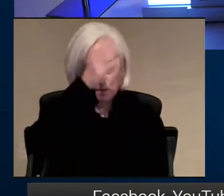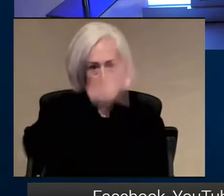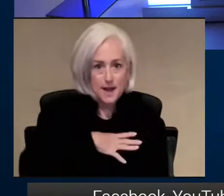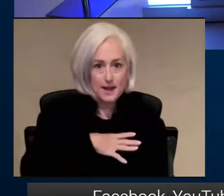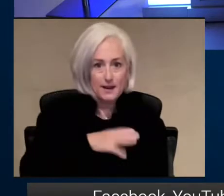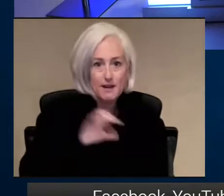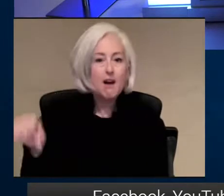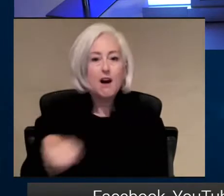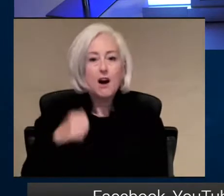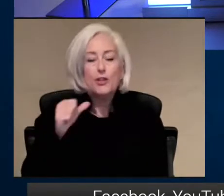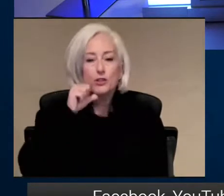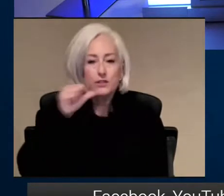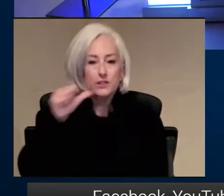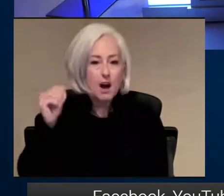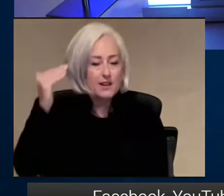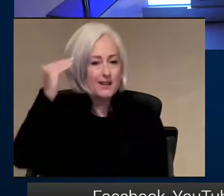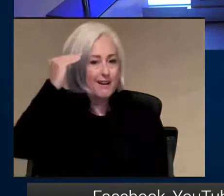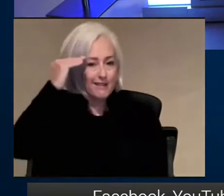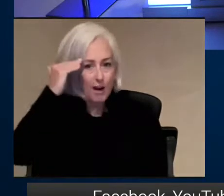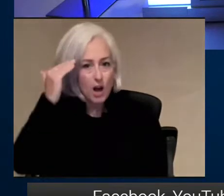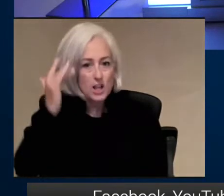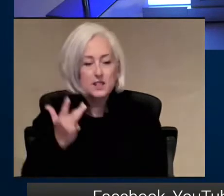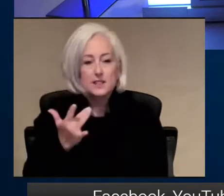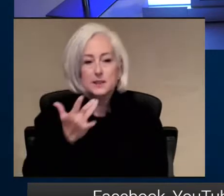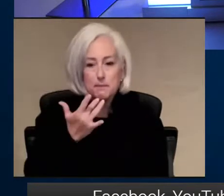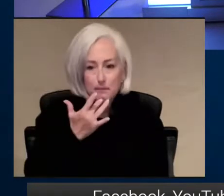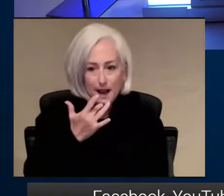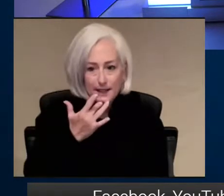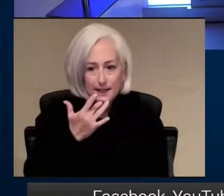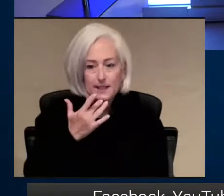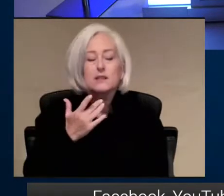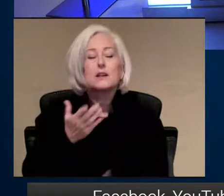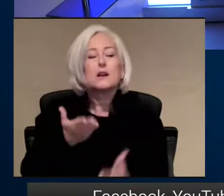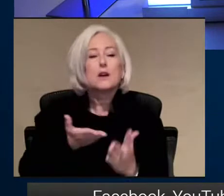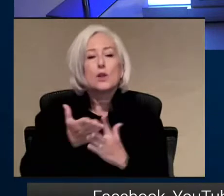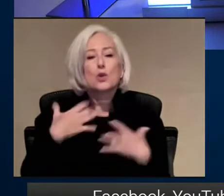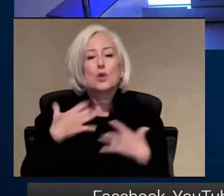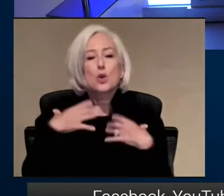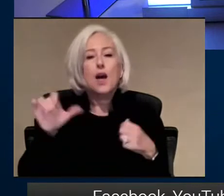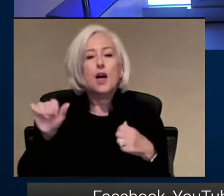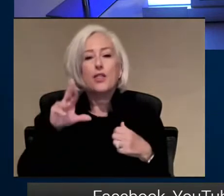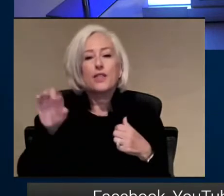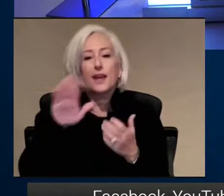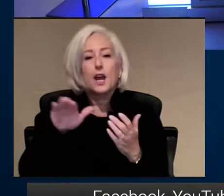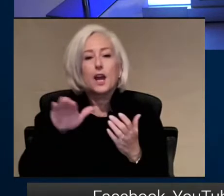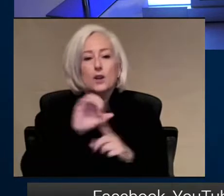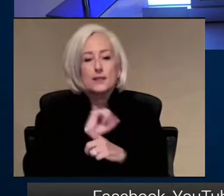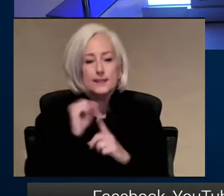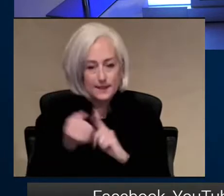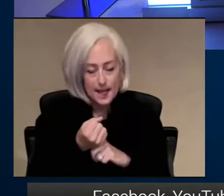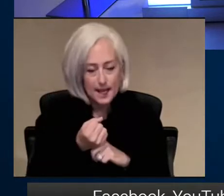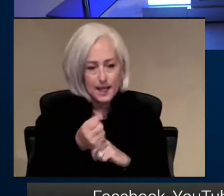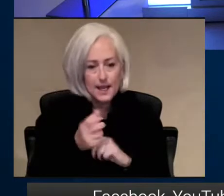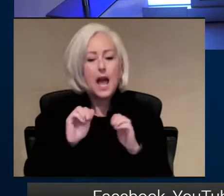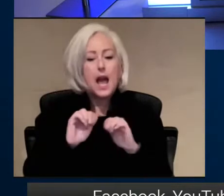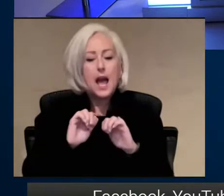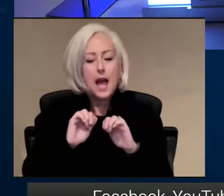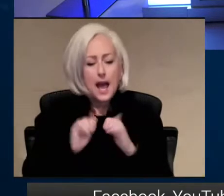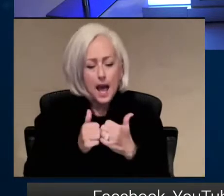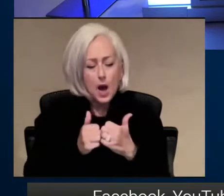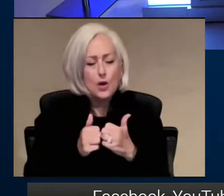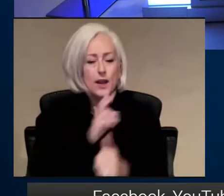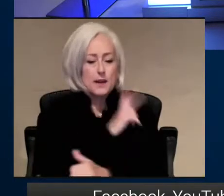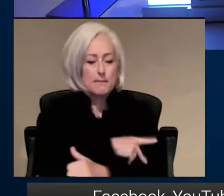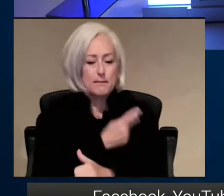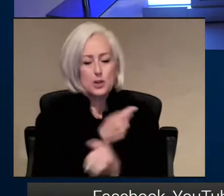try to understand in the healthcare setting? How can patients be advocates to help reinforce their needs in the moment? Oh, that's a great